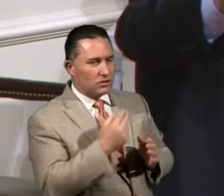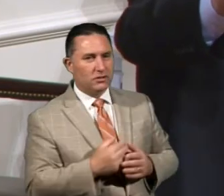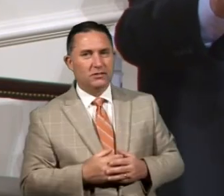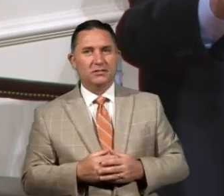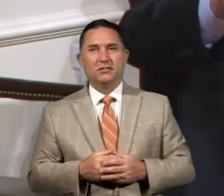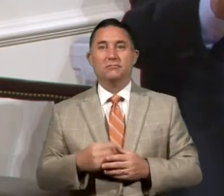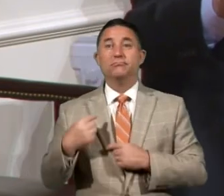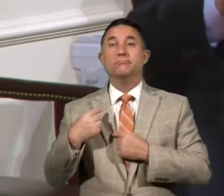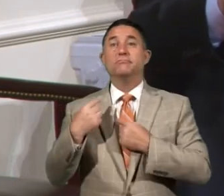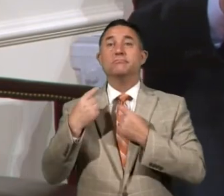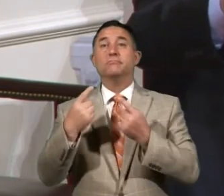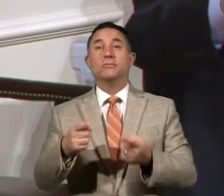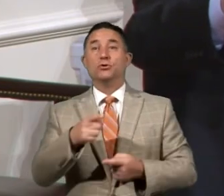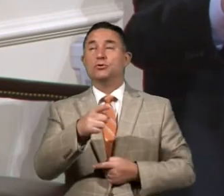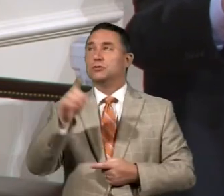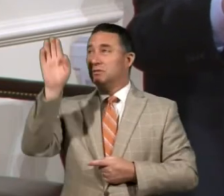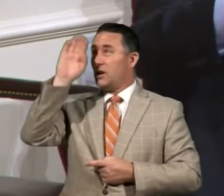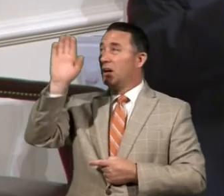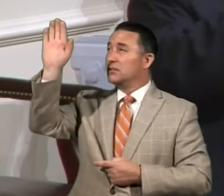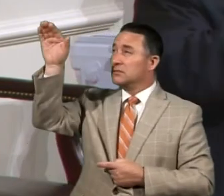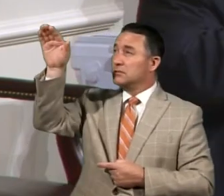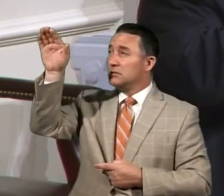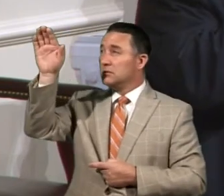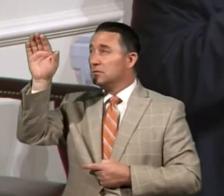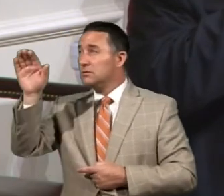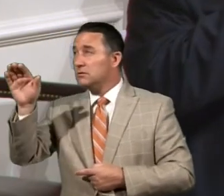When's the last time you went to God and said,